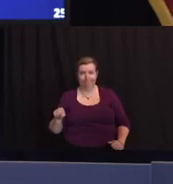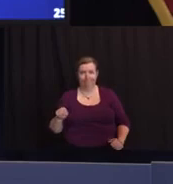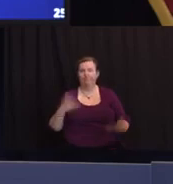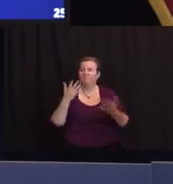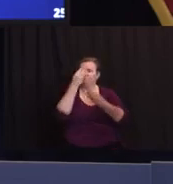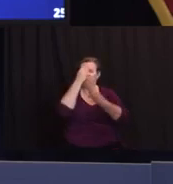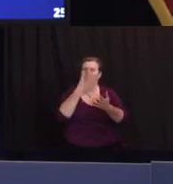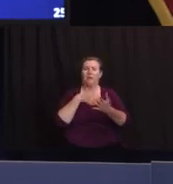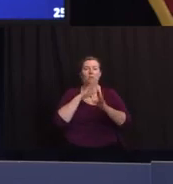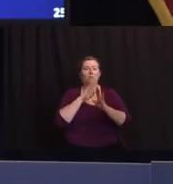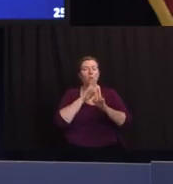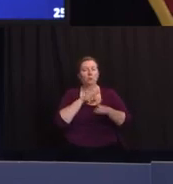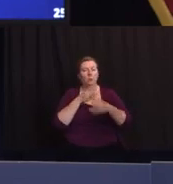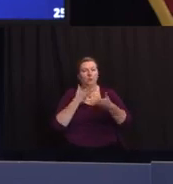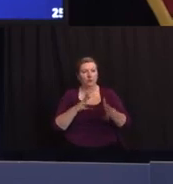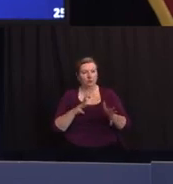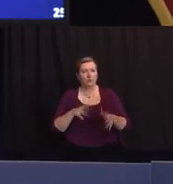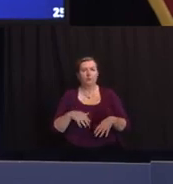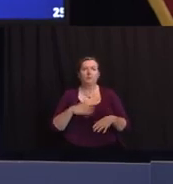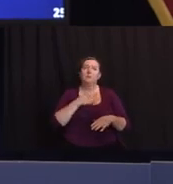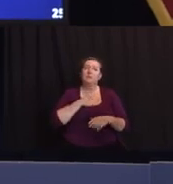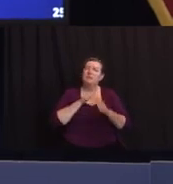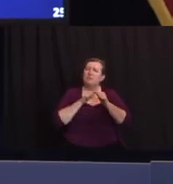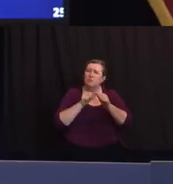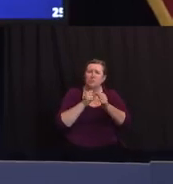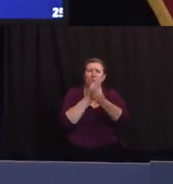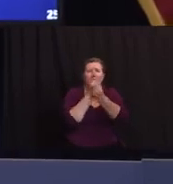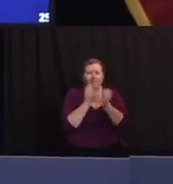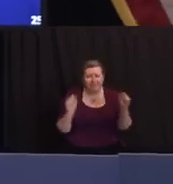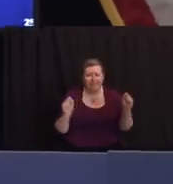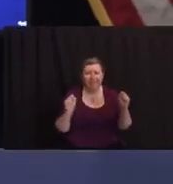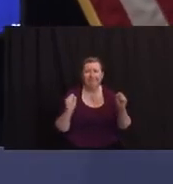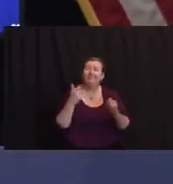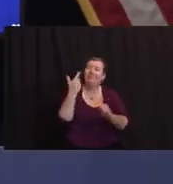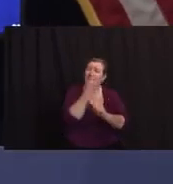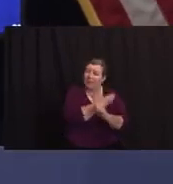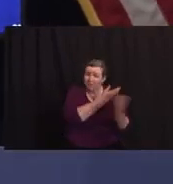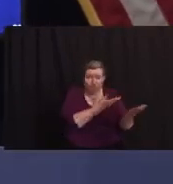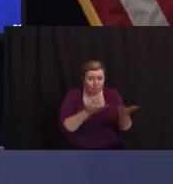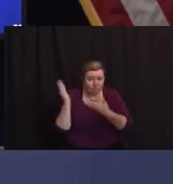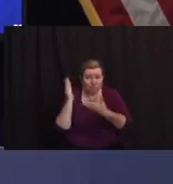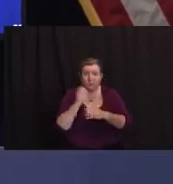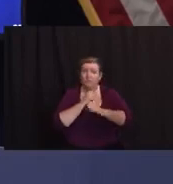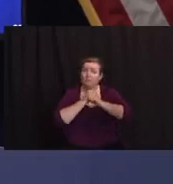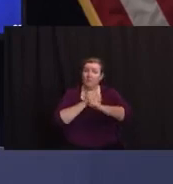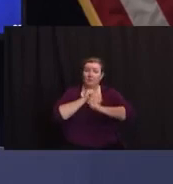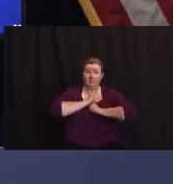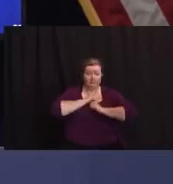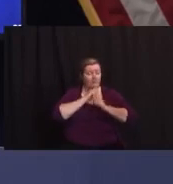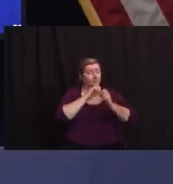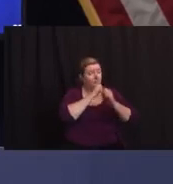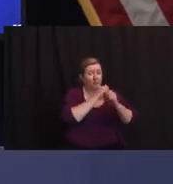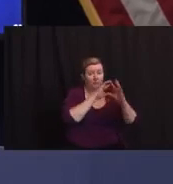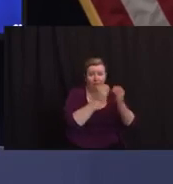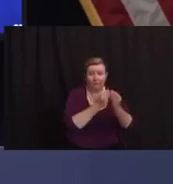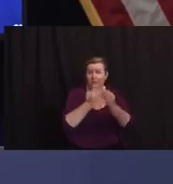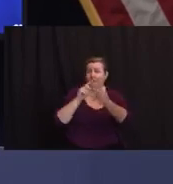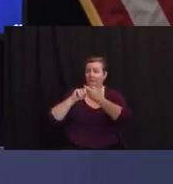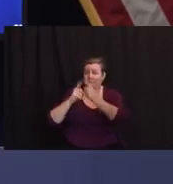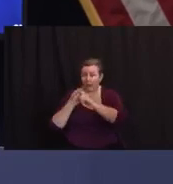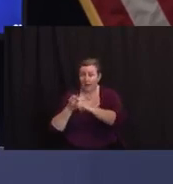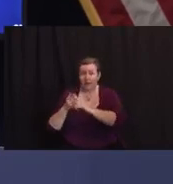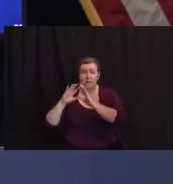report. Please continue to stay safe, and let's get vaccinated to protect ourselves, our family, friends, and our